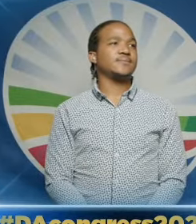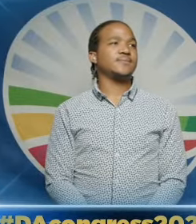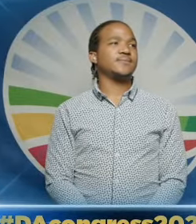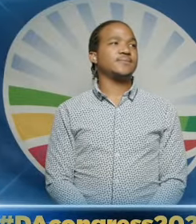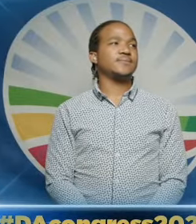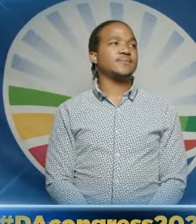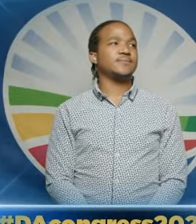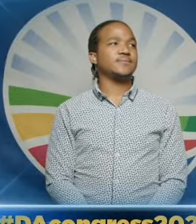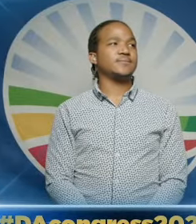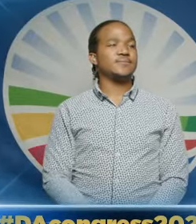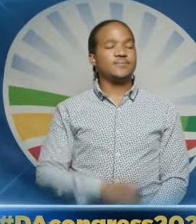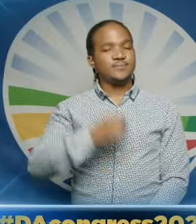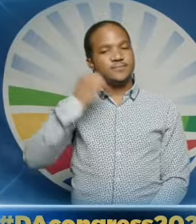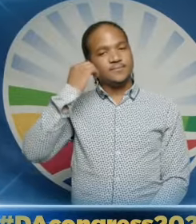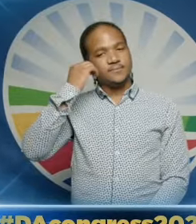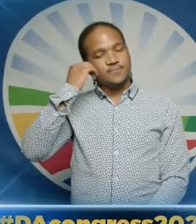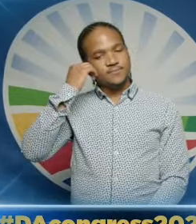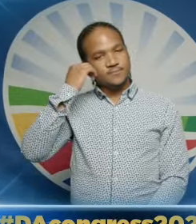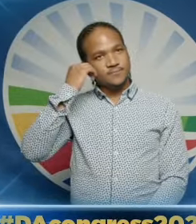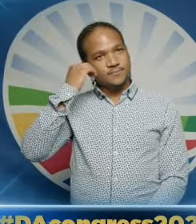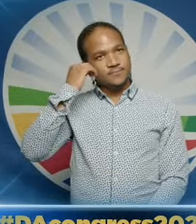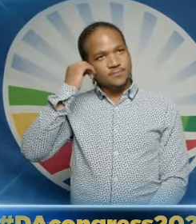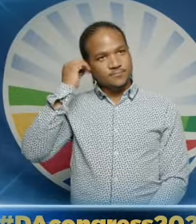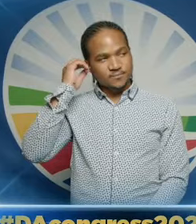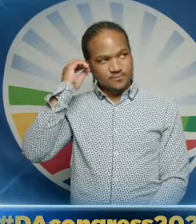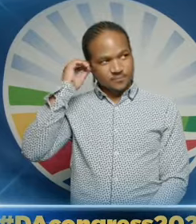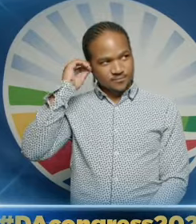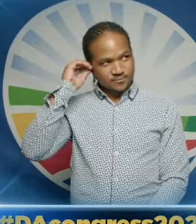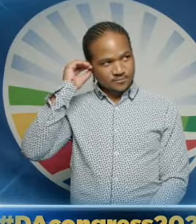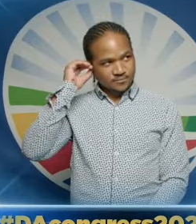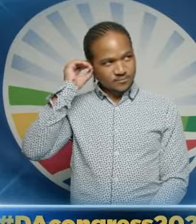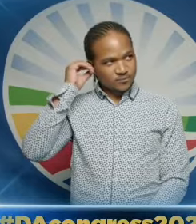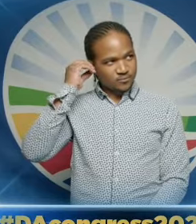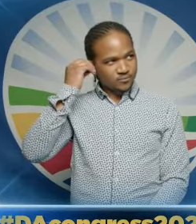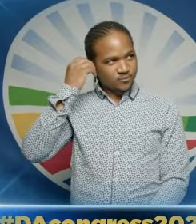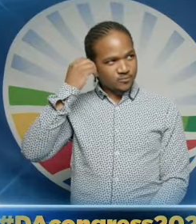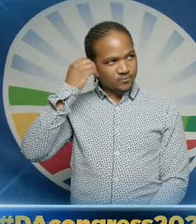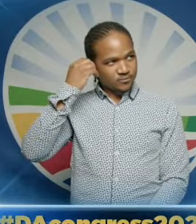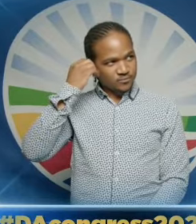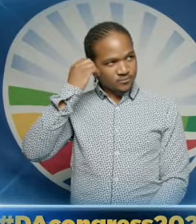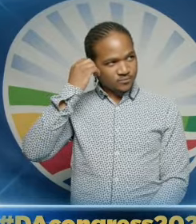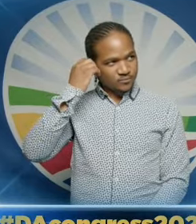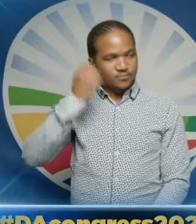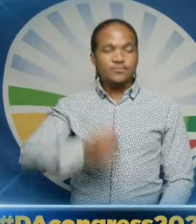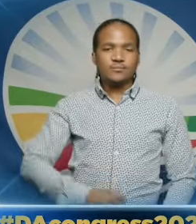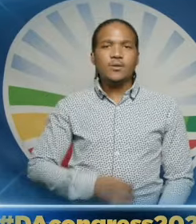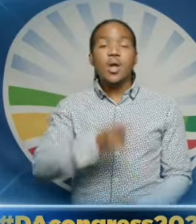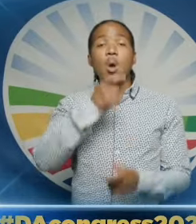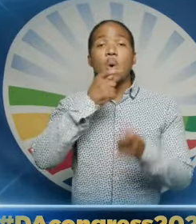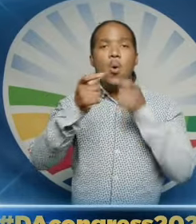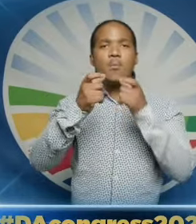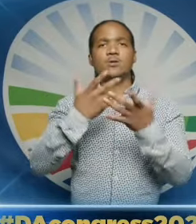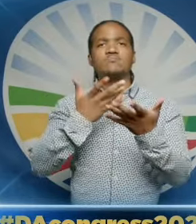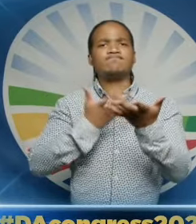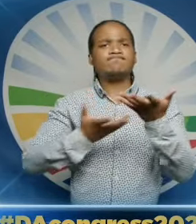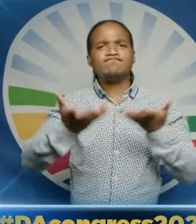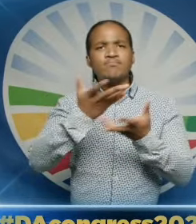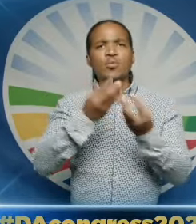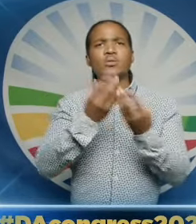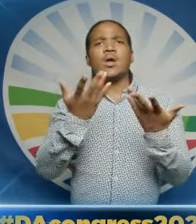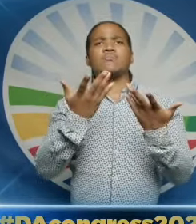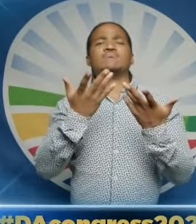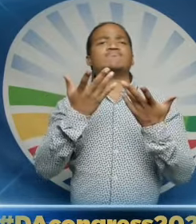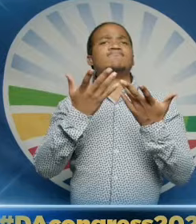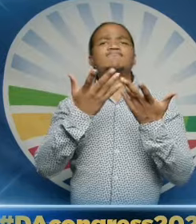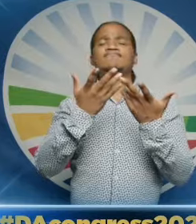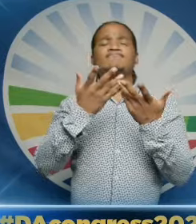We're inviting you in to be part of a conversation, to chat with us in the comment section and to make sure you know what's going on. We're not